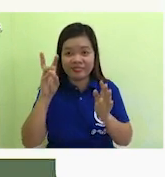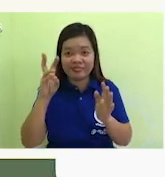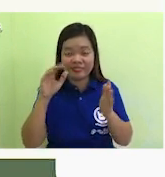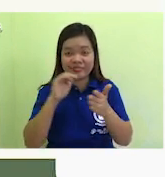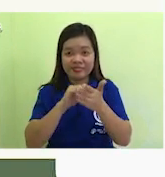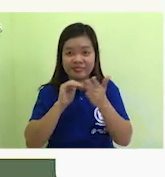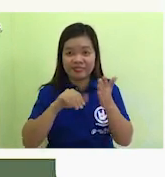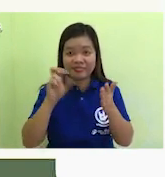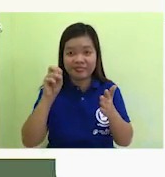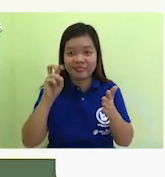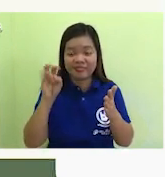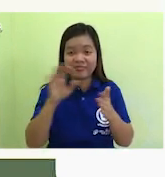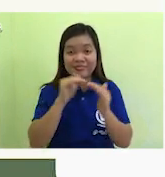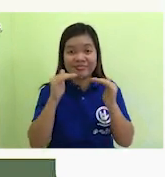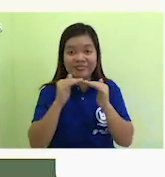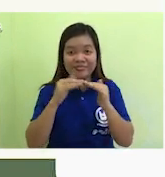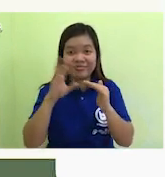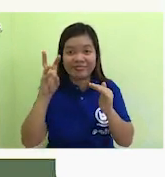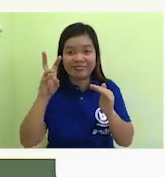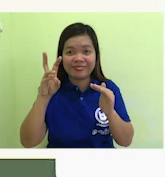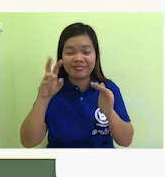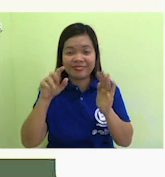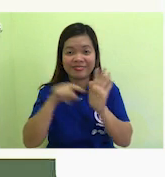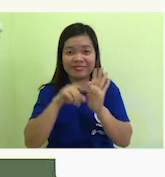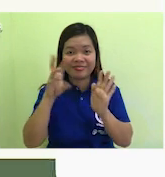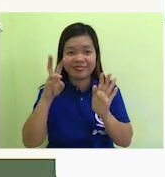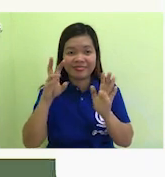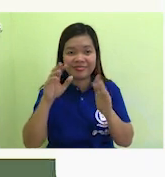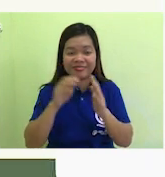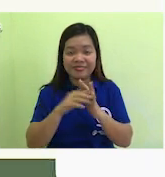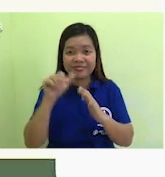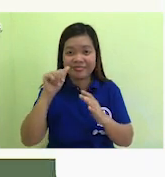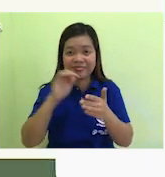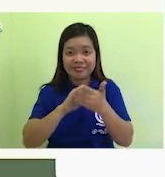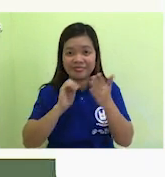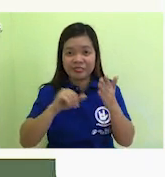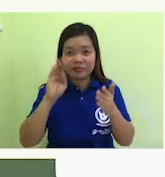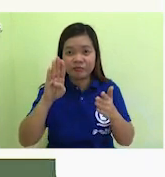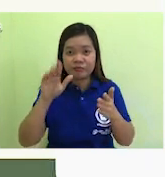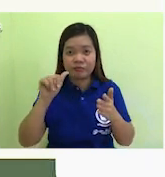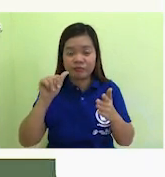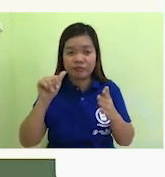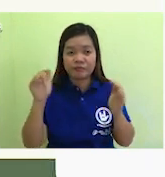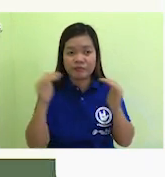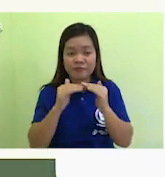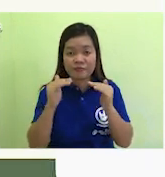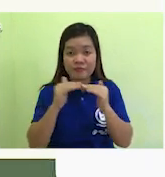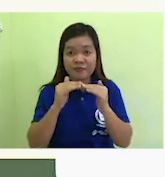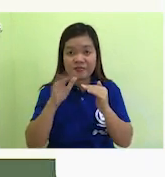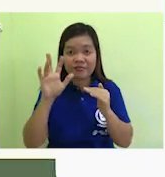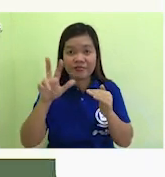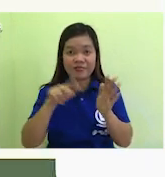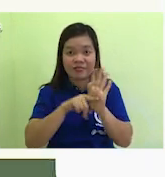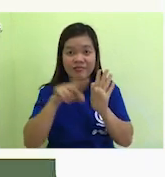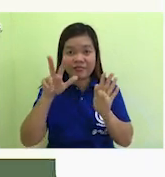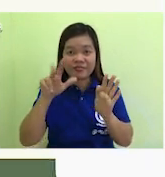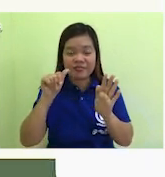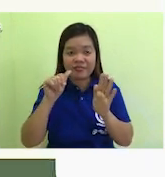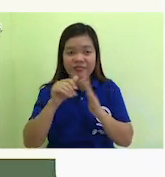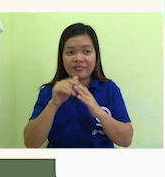6 minus 12 is negative 6. A minus 4a is negative